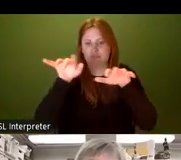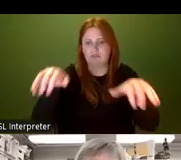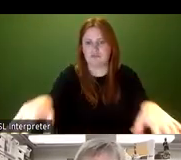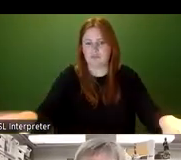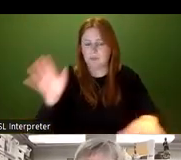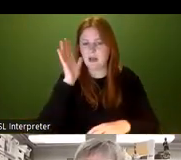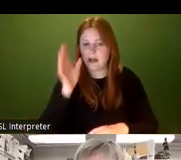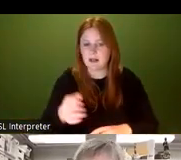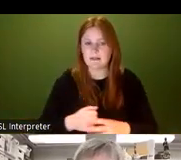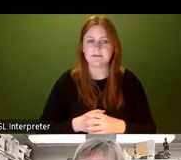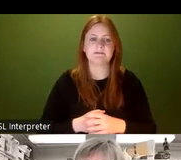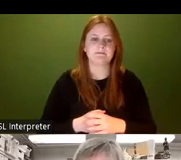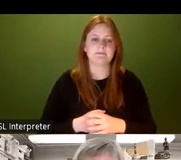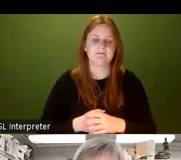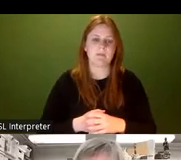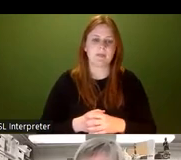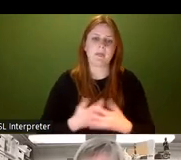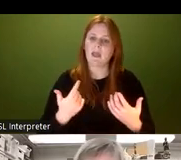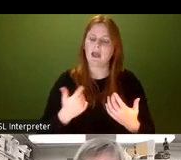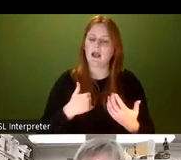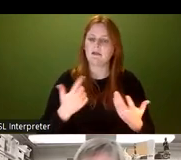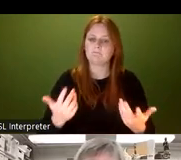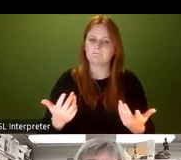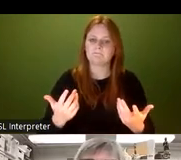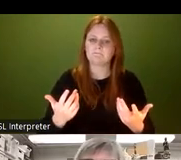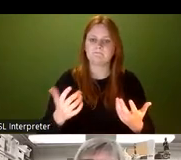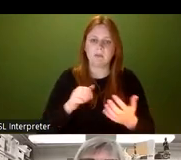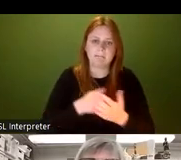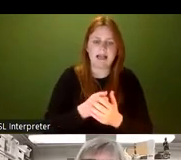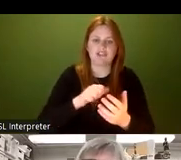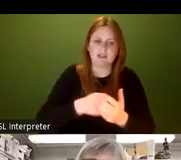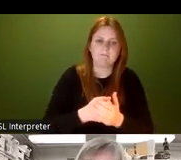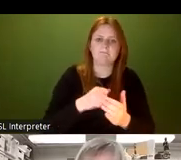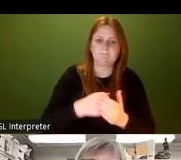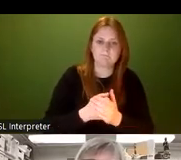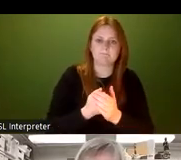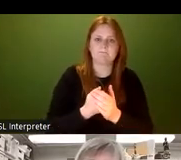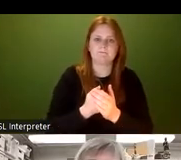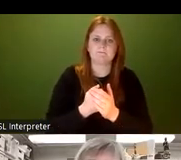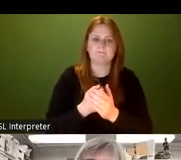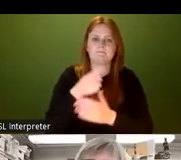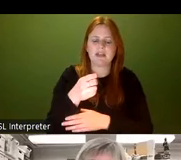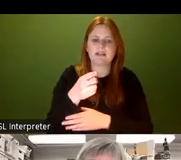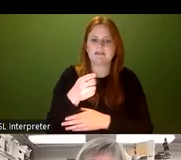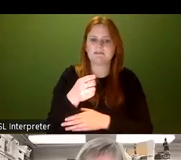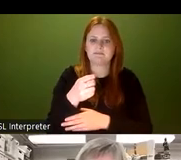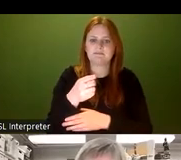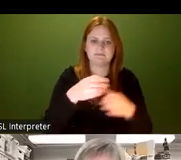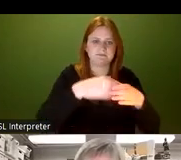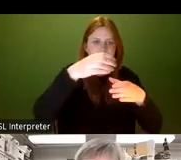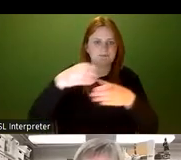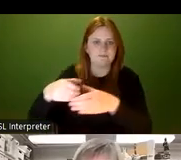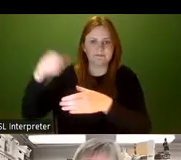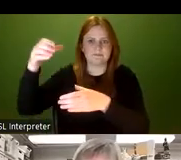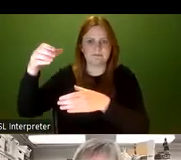I kind of mixed up or mashed up these growths that I that are